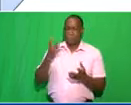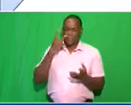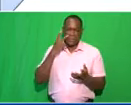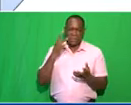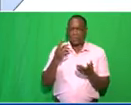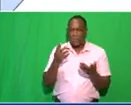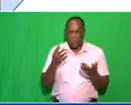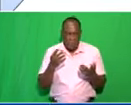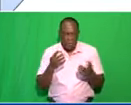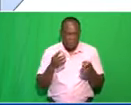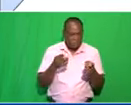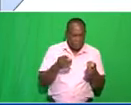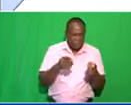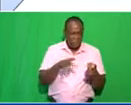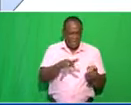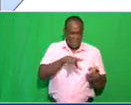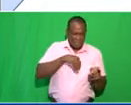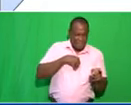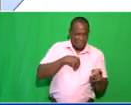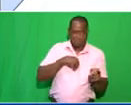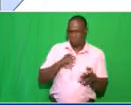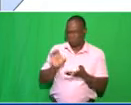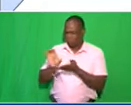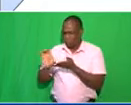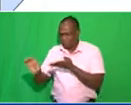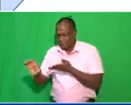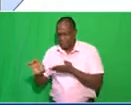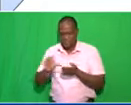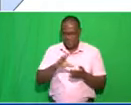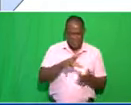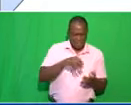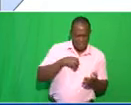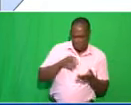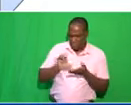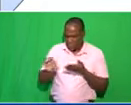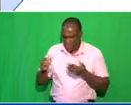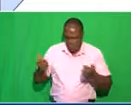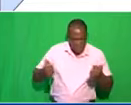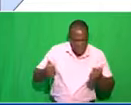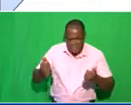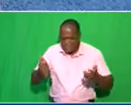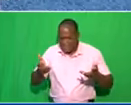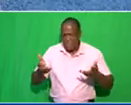finally come to some suggestions in terms of the policy options.